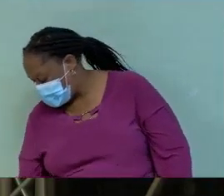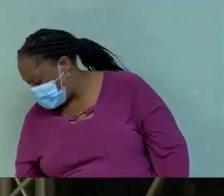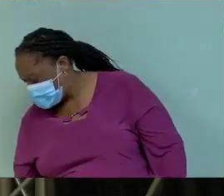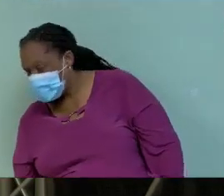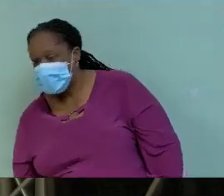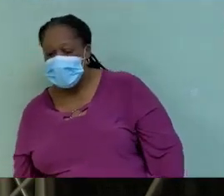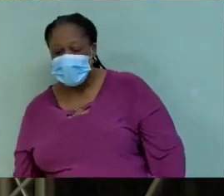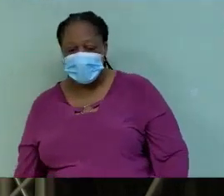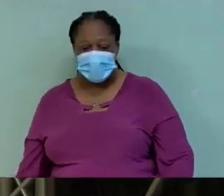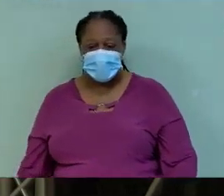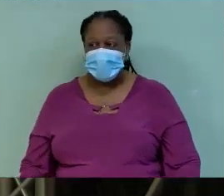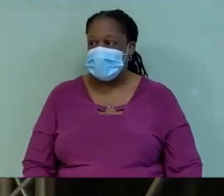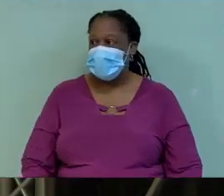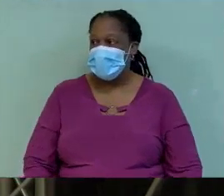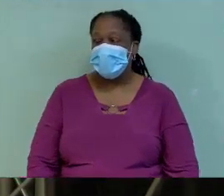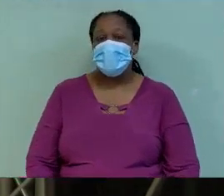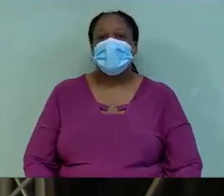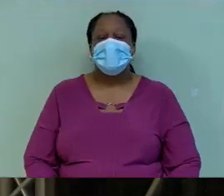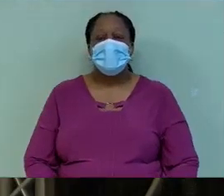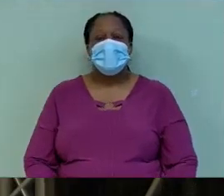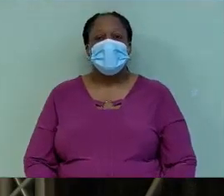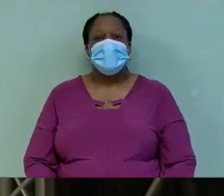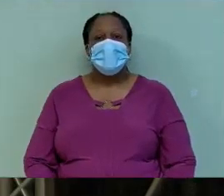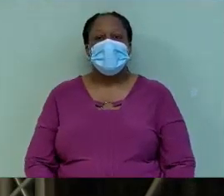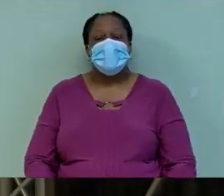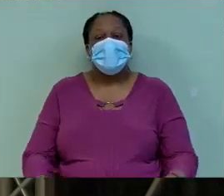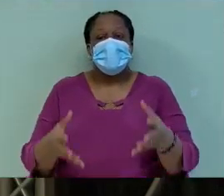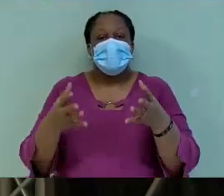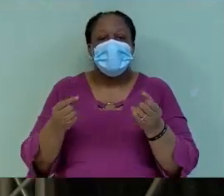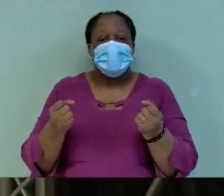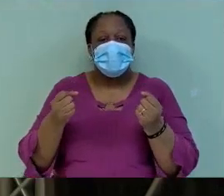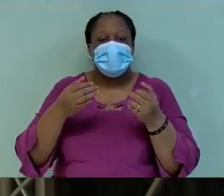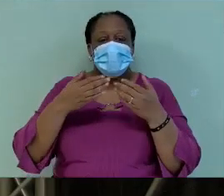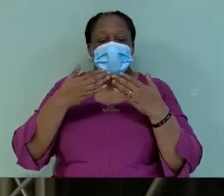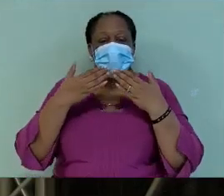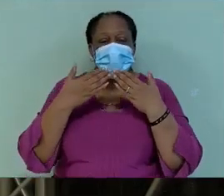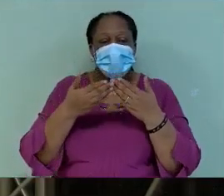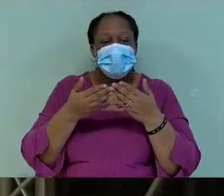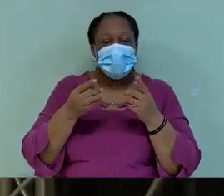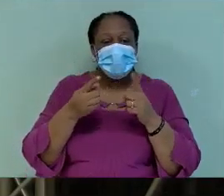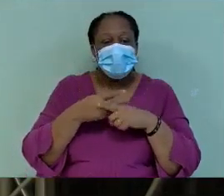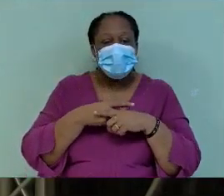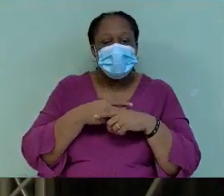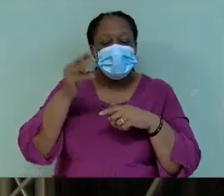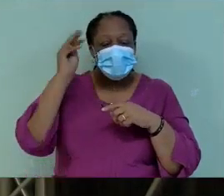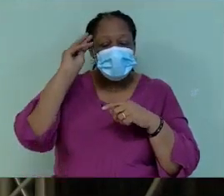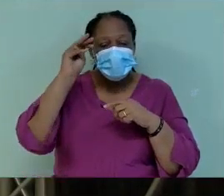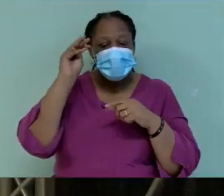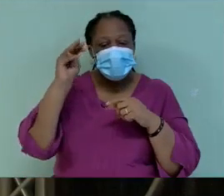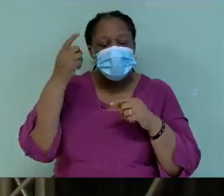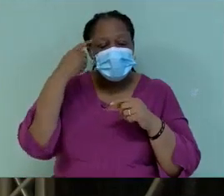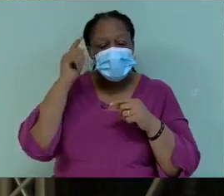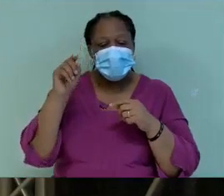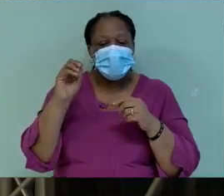the Honorable Minister, who gave a very powerful